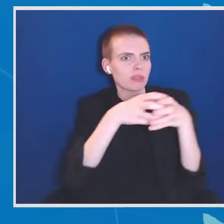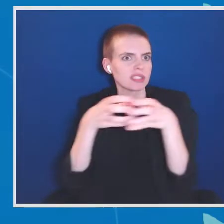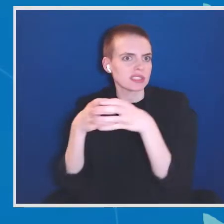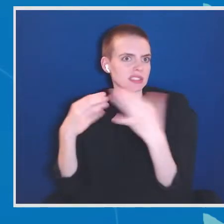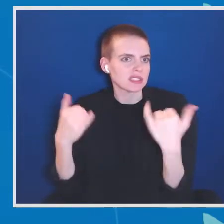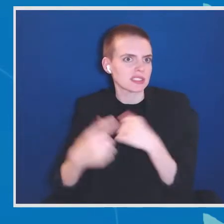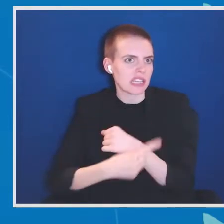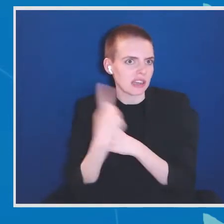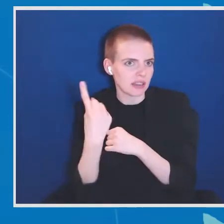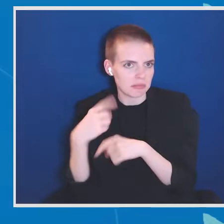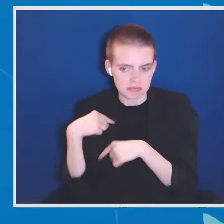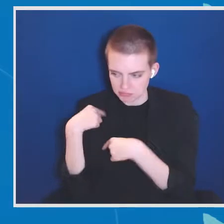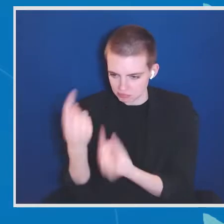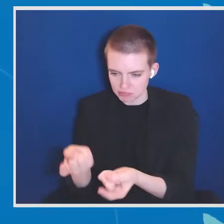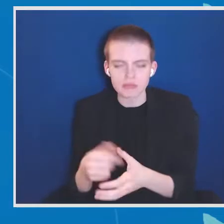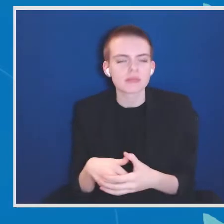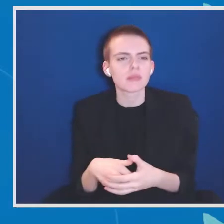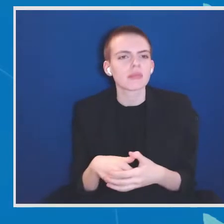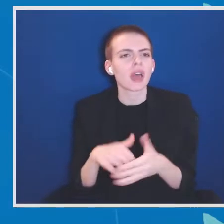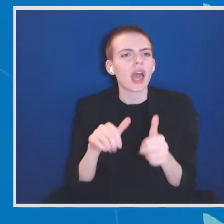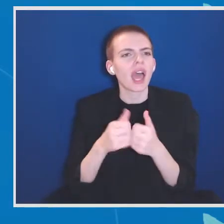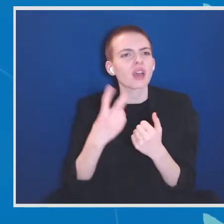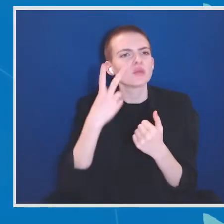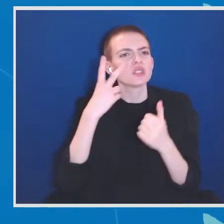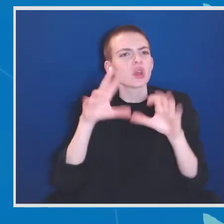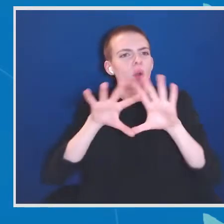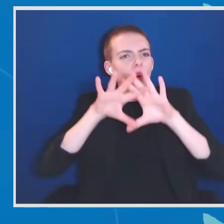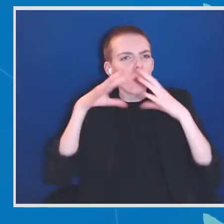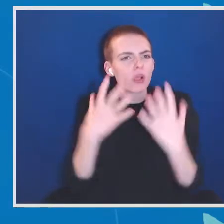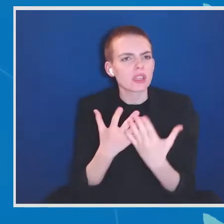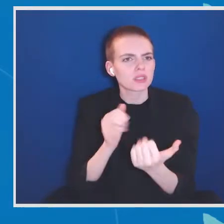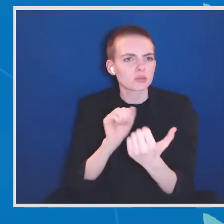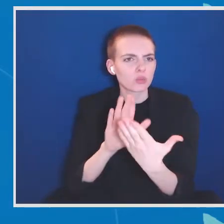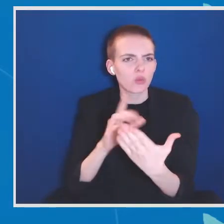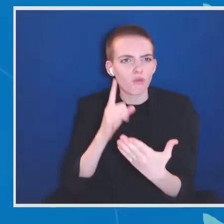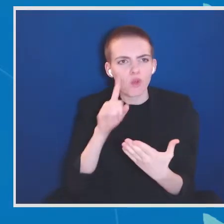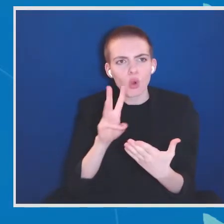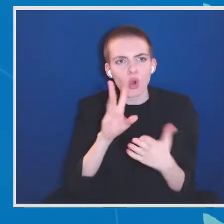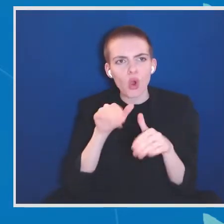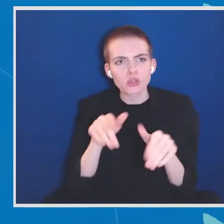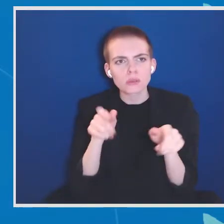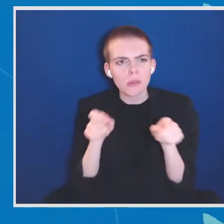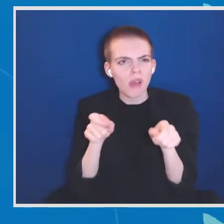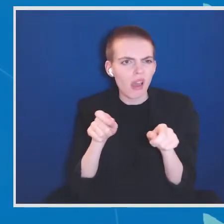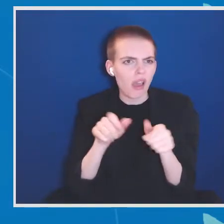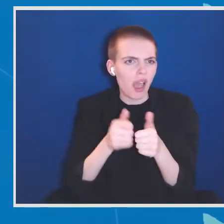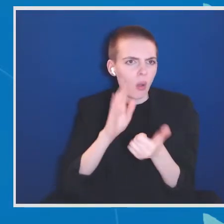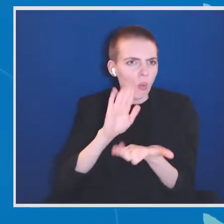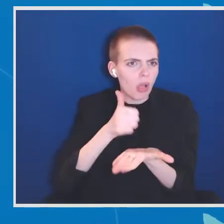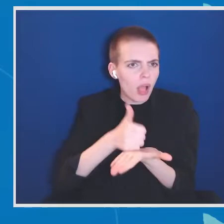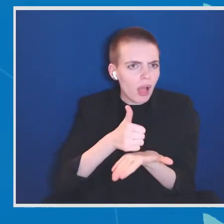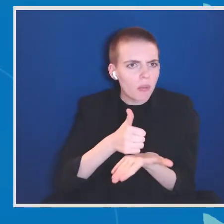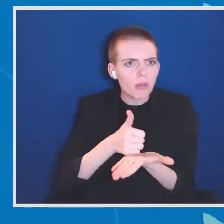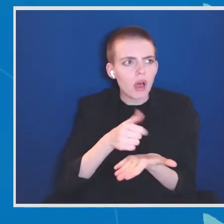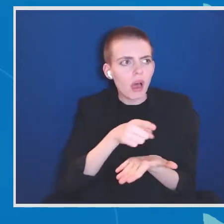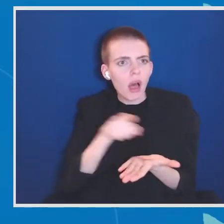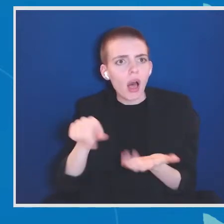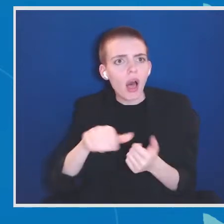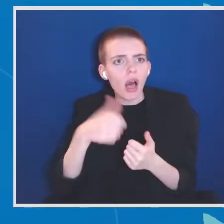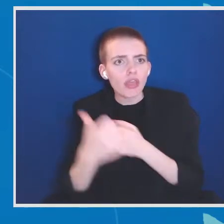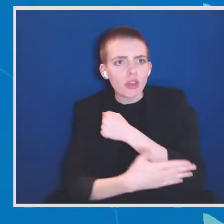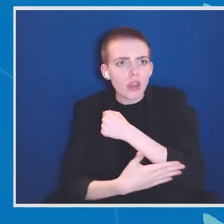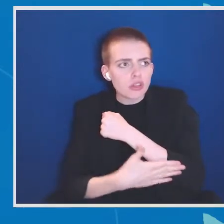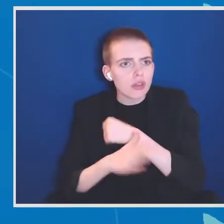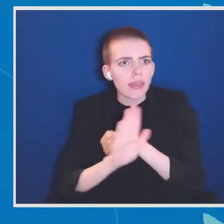holistic approaches to ocean management helping in terms of island nations, in terms of resilience in the